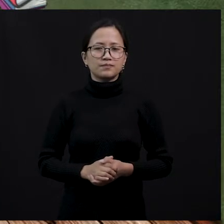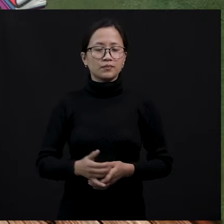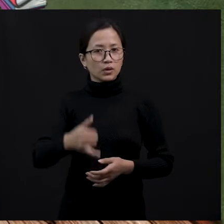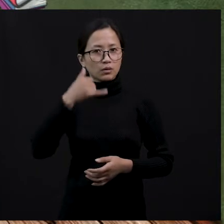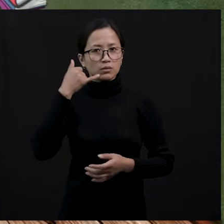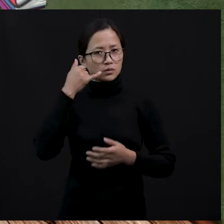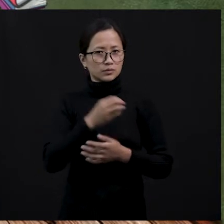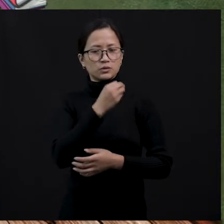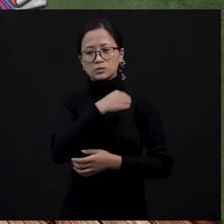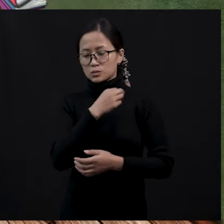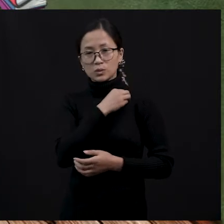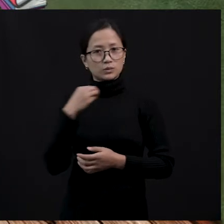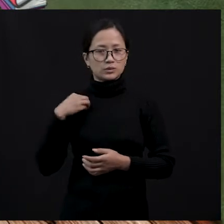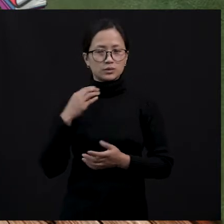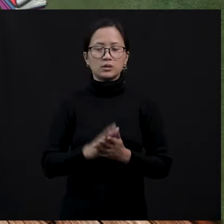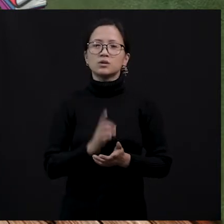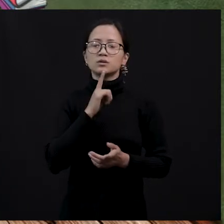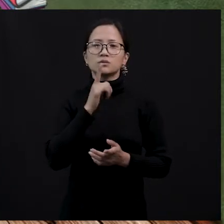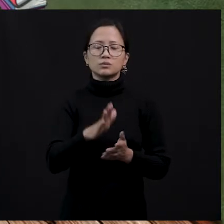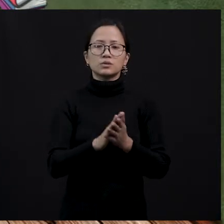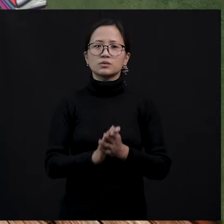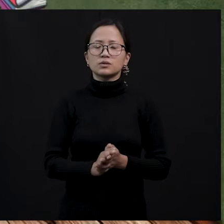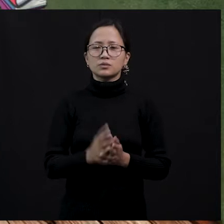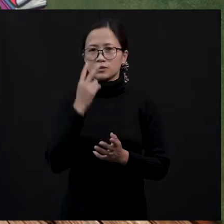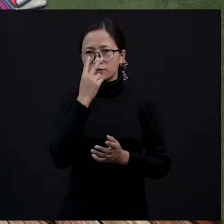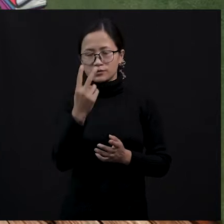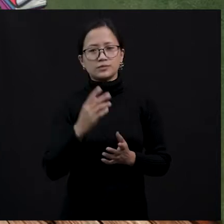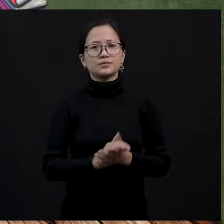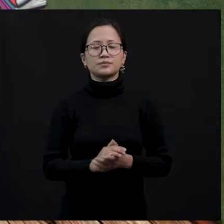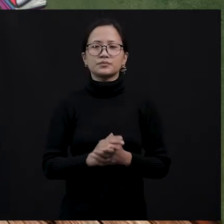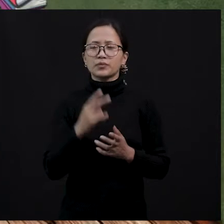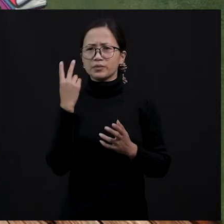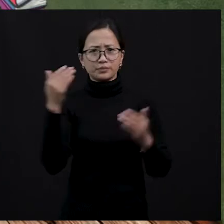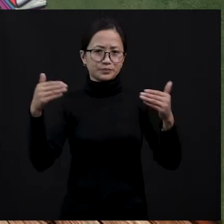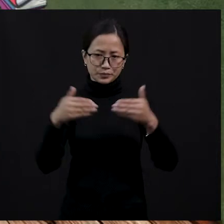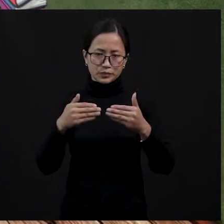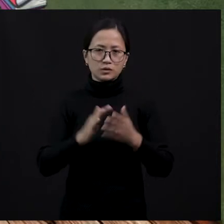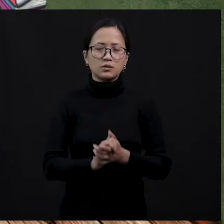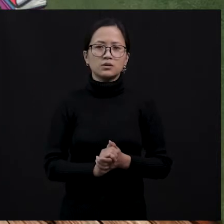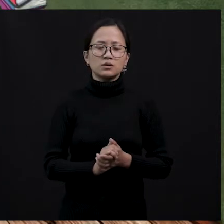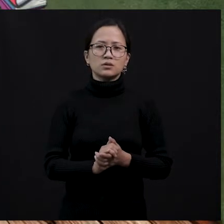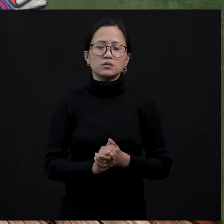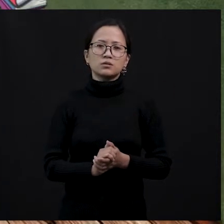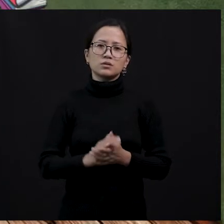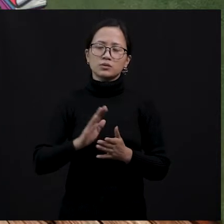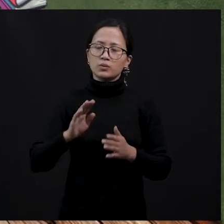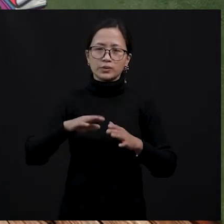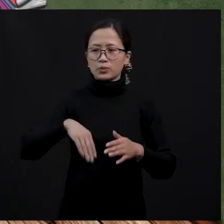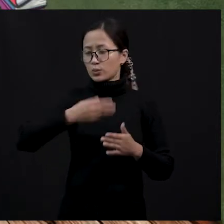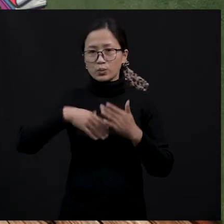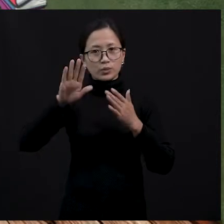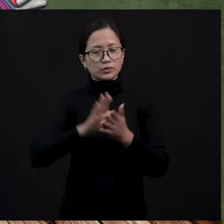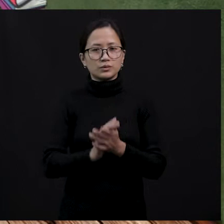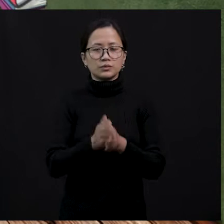called up the doctor and told him to pay him a visit, and he took a shower, got himself into bed,